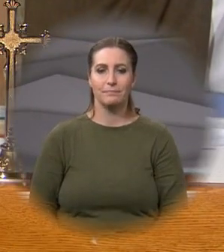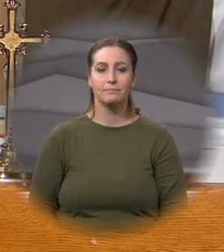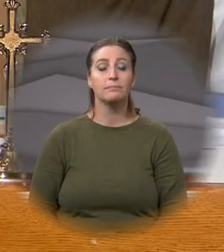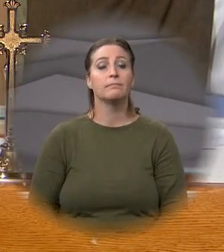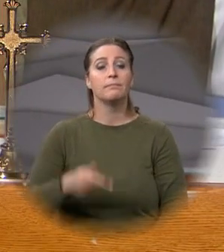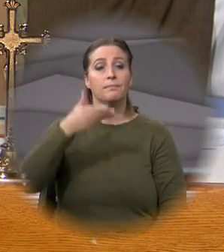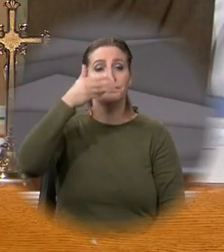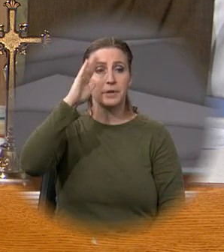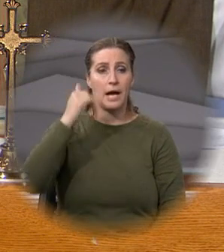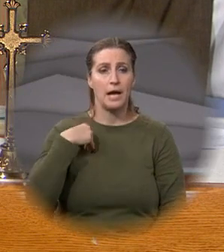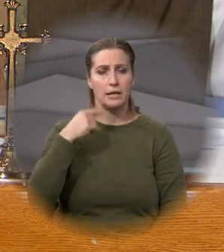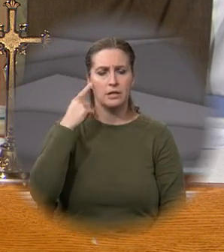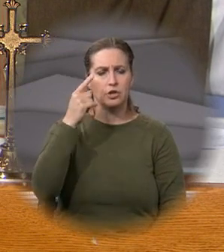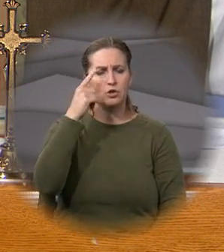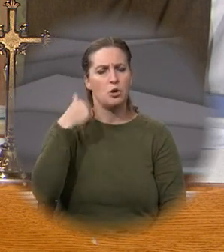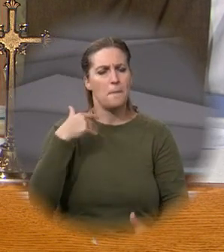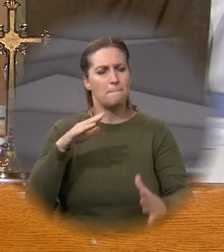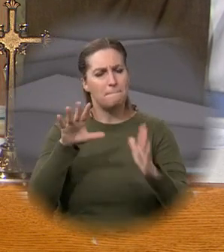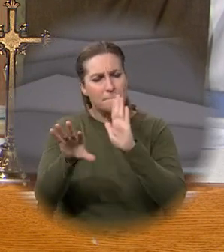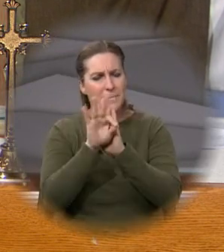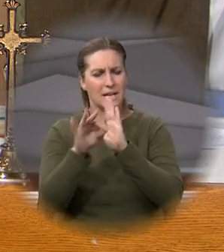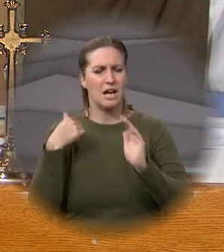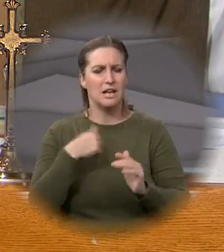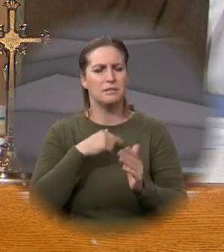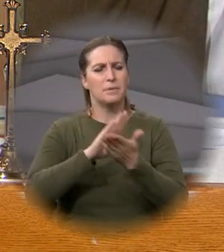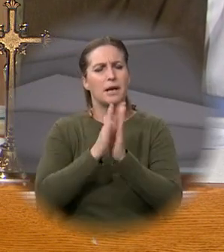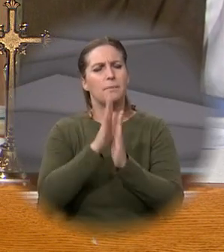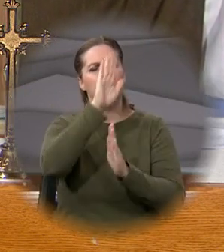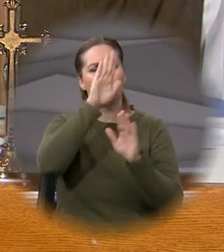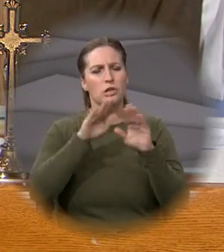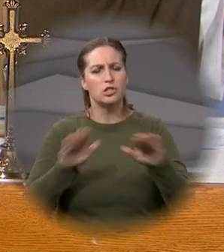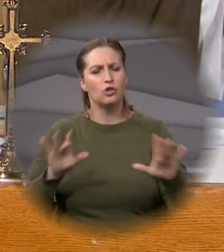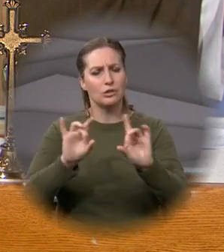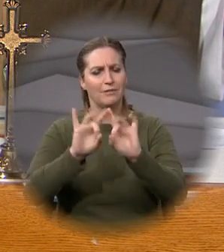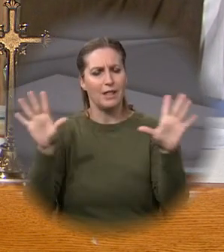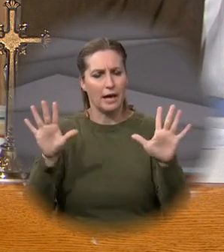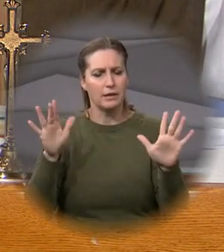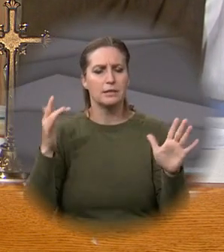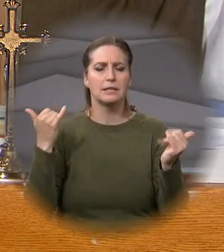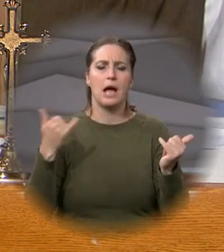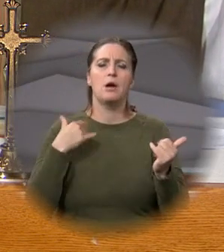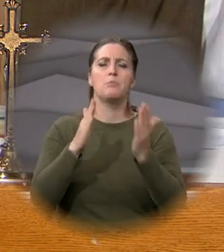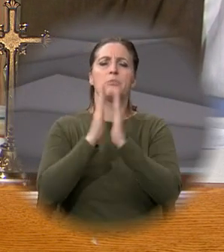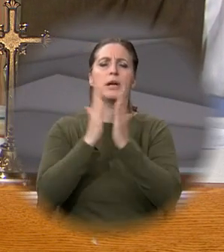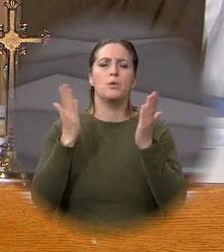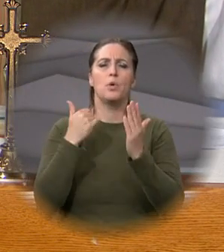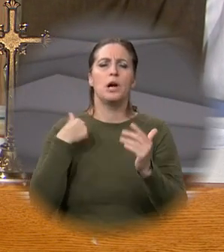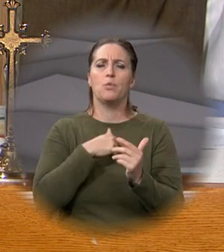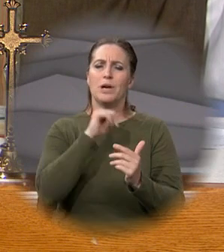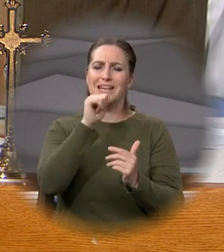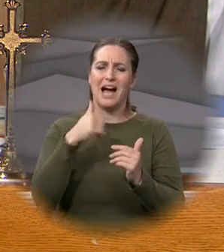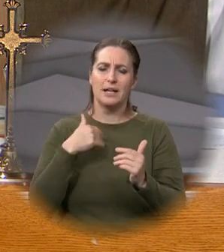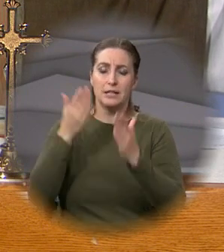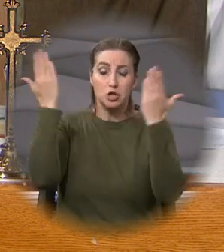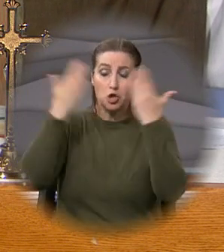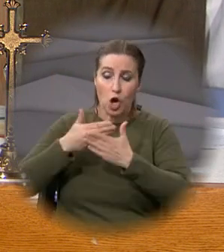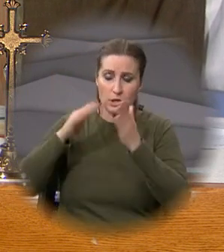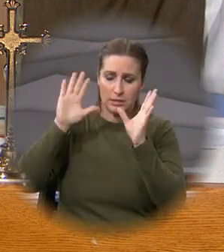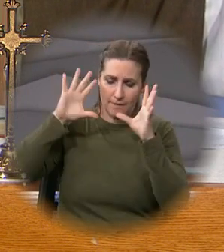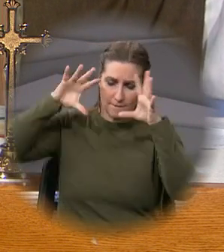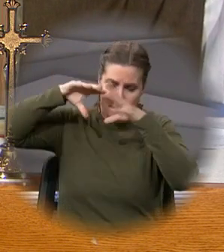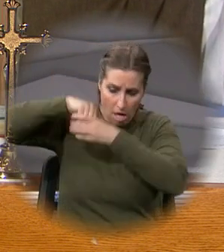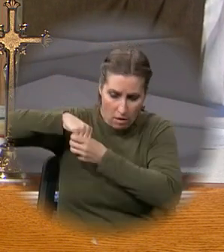God, who through the grace of adoption chose us to be children of light, grant, we pray, that we may not be wrapped in the darkness of